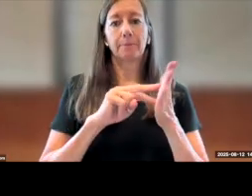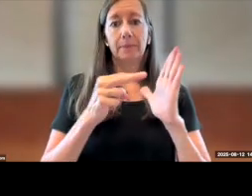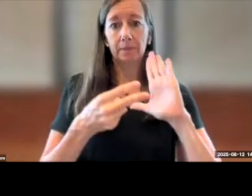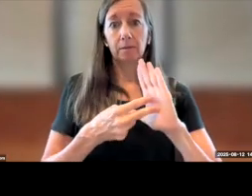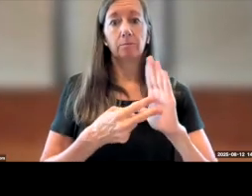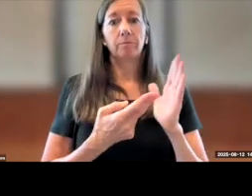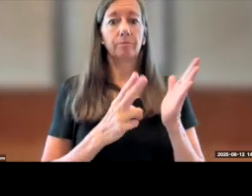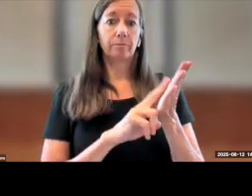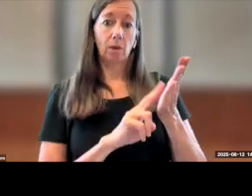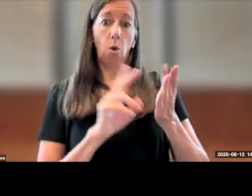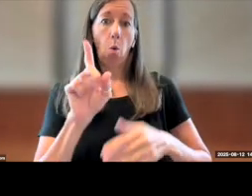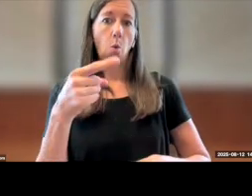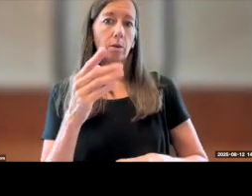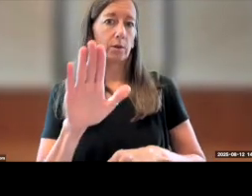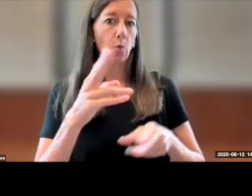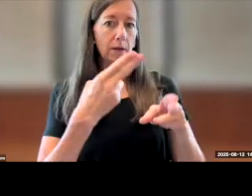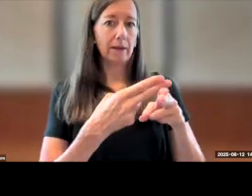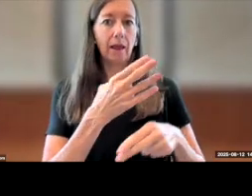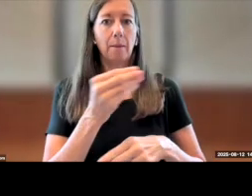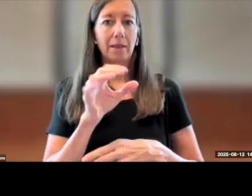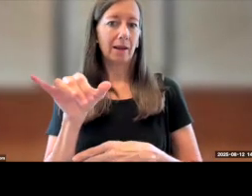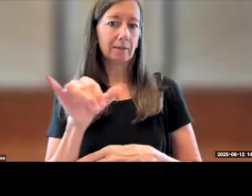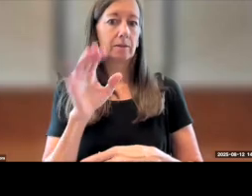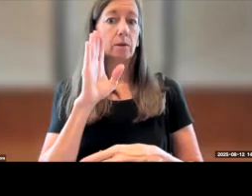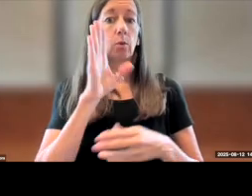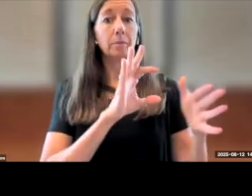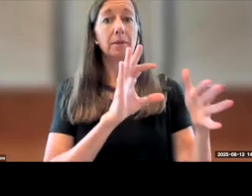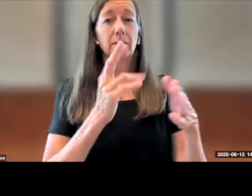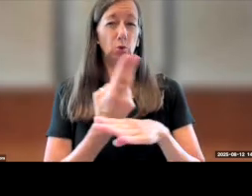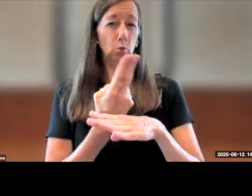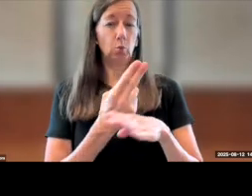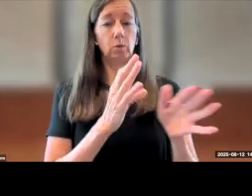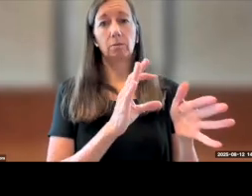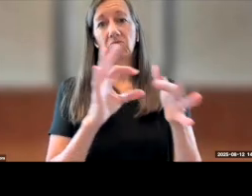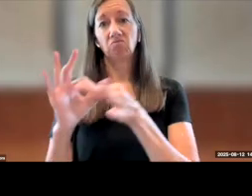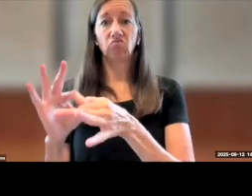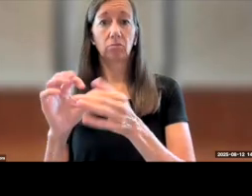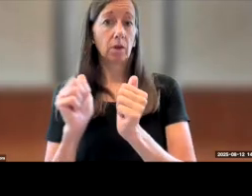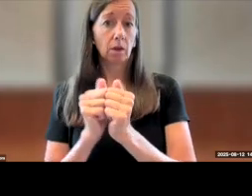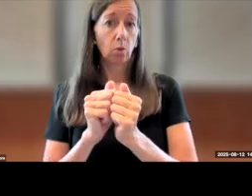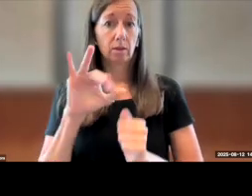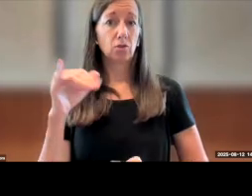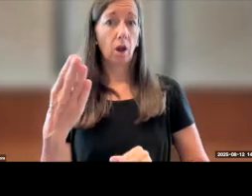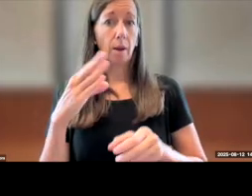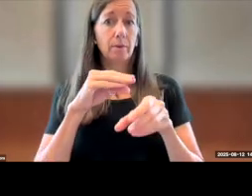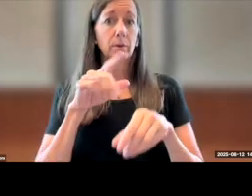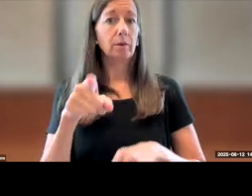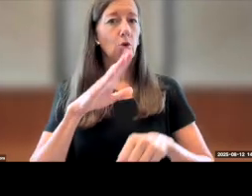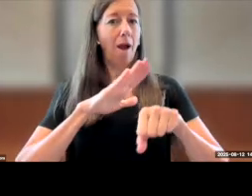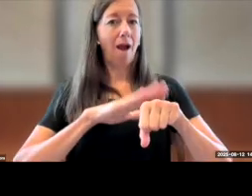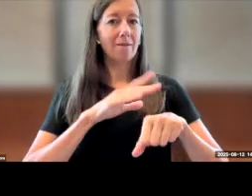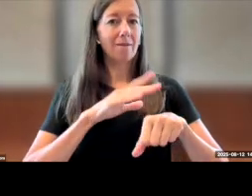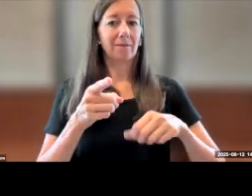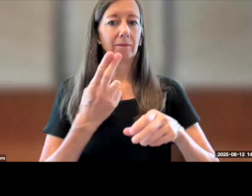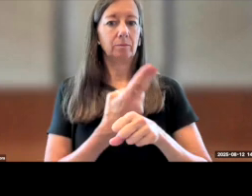your name and likeness can be used in connection with the job that you're on. So they can't take your name and